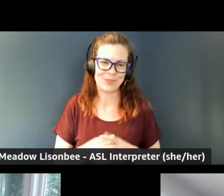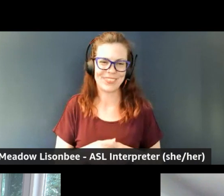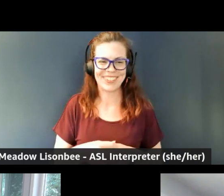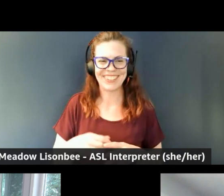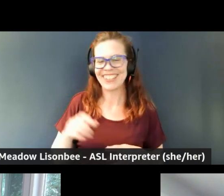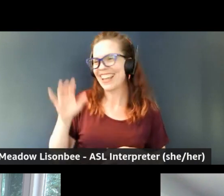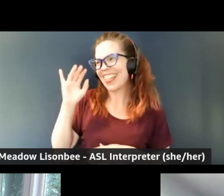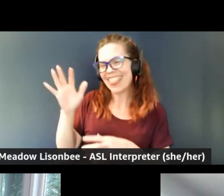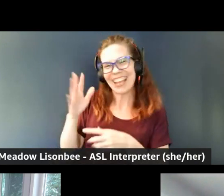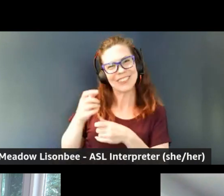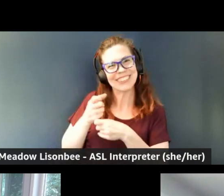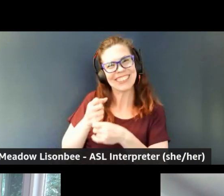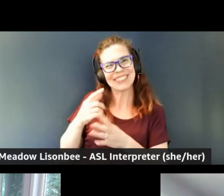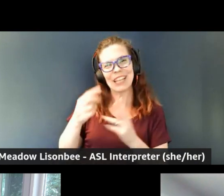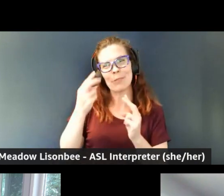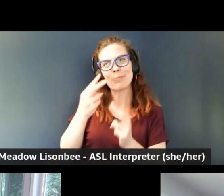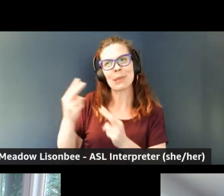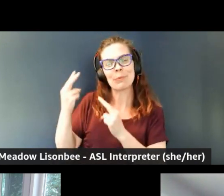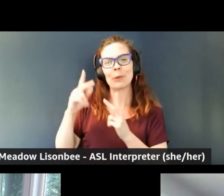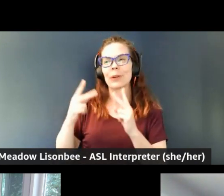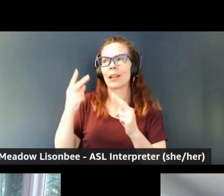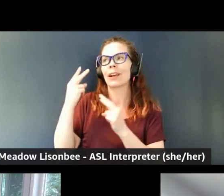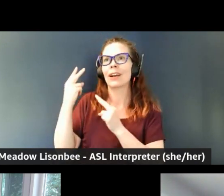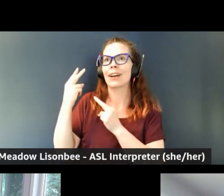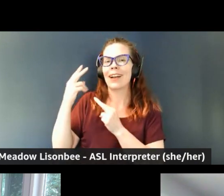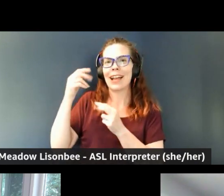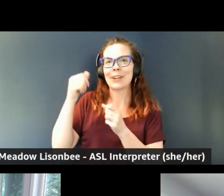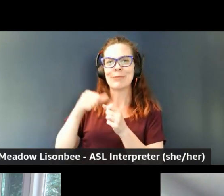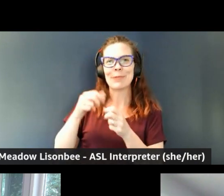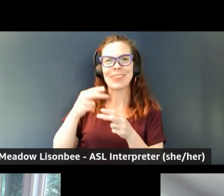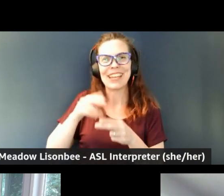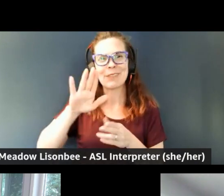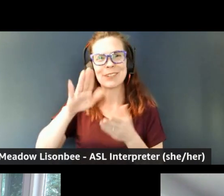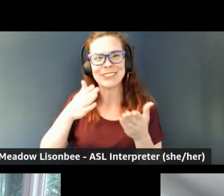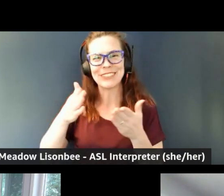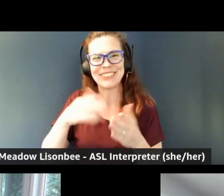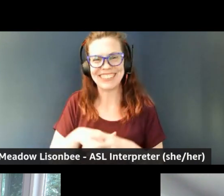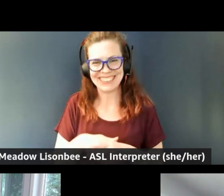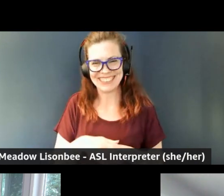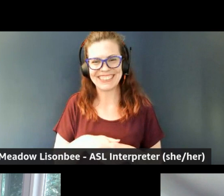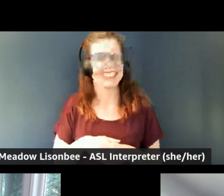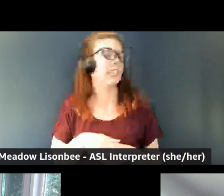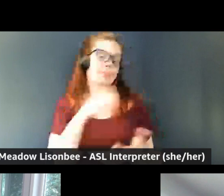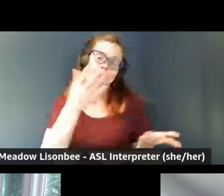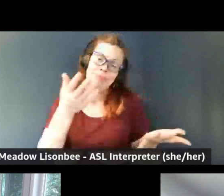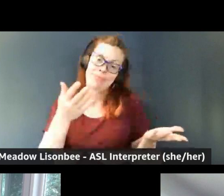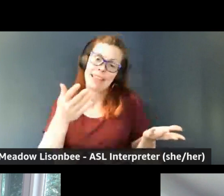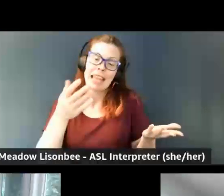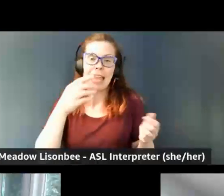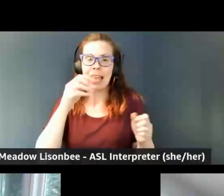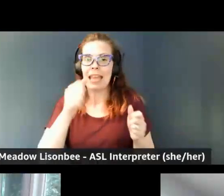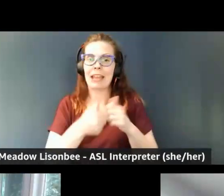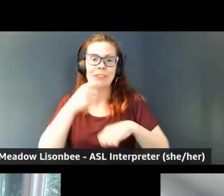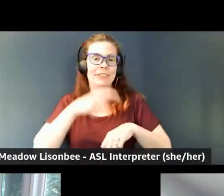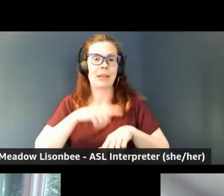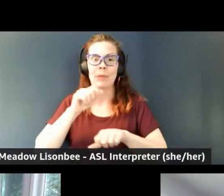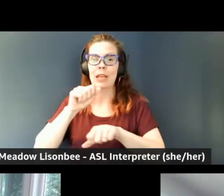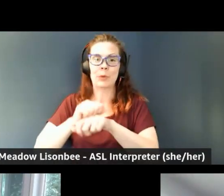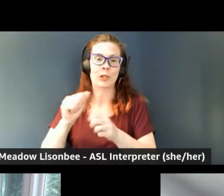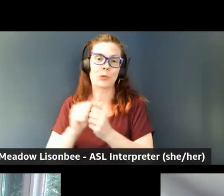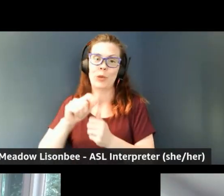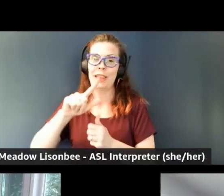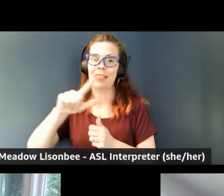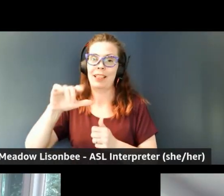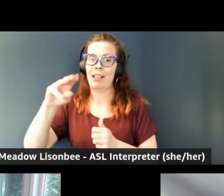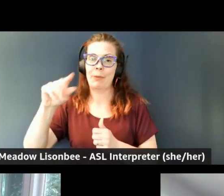going to create some memory for people. They're going to remember the name of your service. Yeah. It goes off in my head every time I work with Llama, so